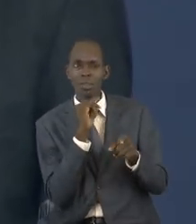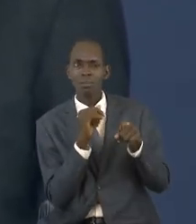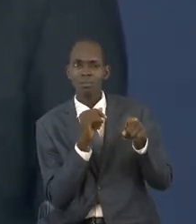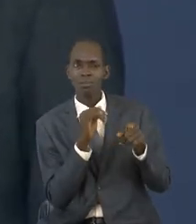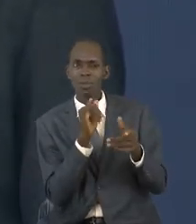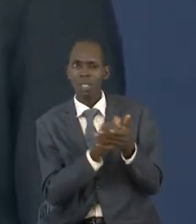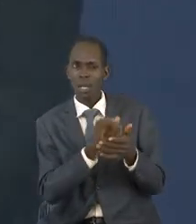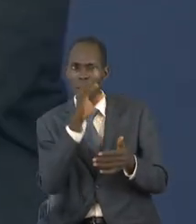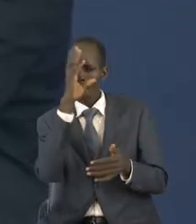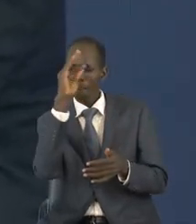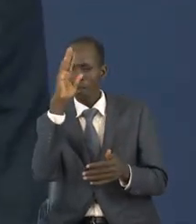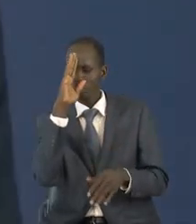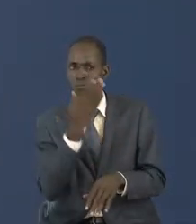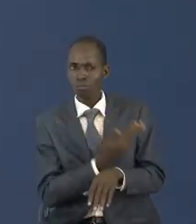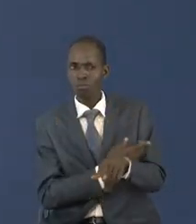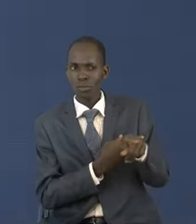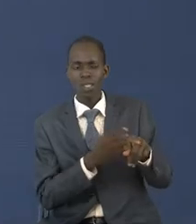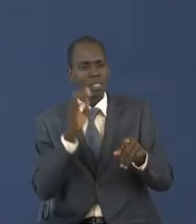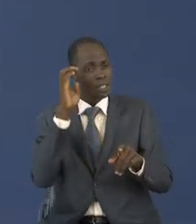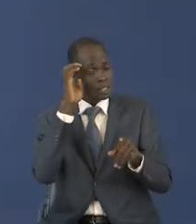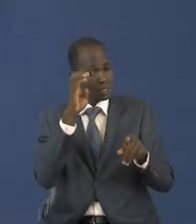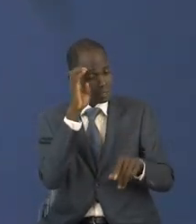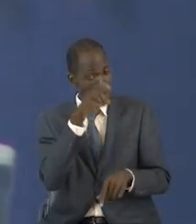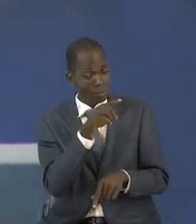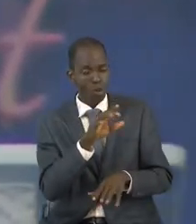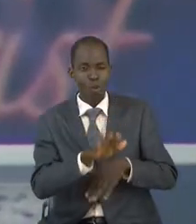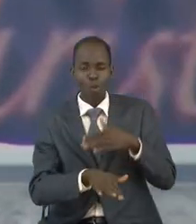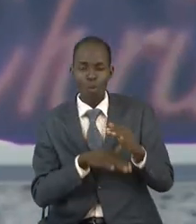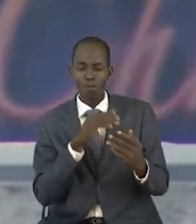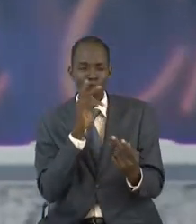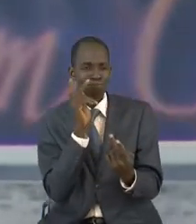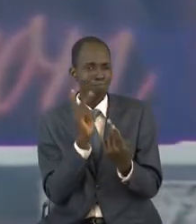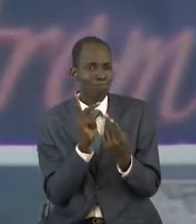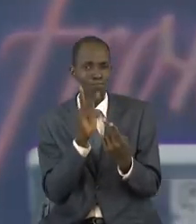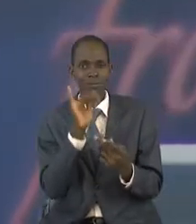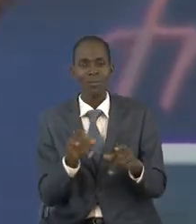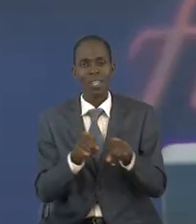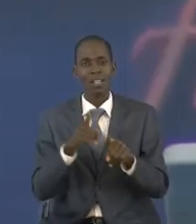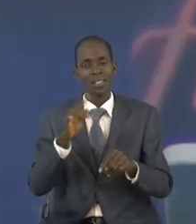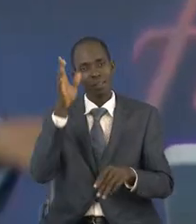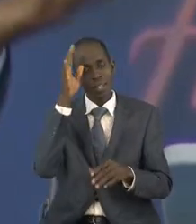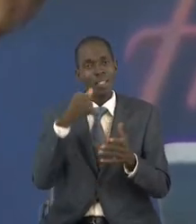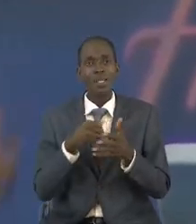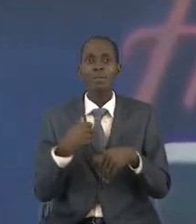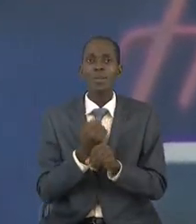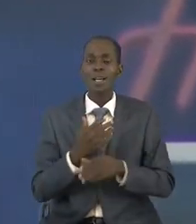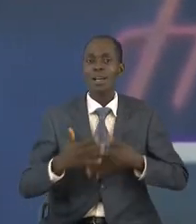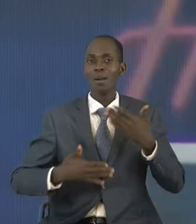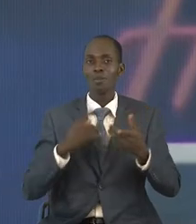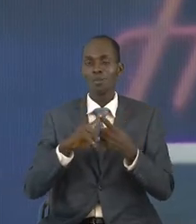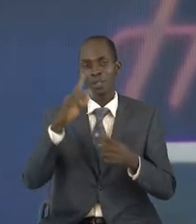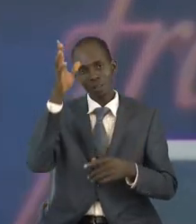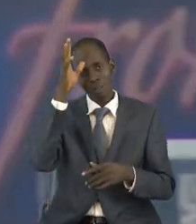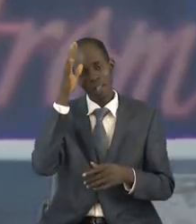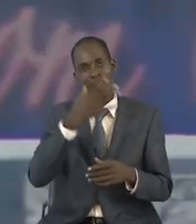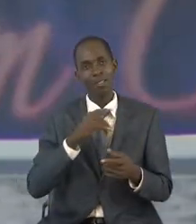So-and-so's son. He walks exactly like the father. It brings joy to the father. It brings joy to the son.